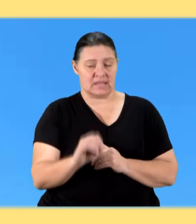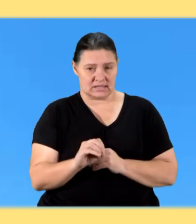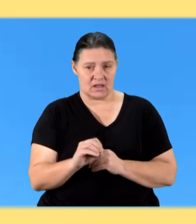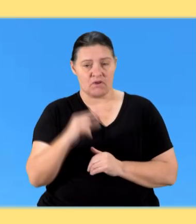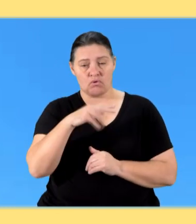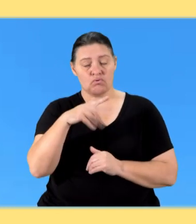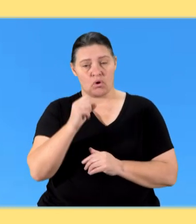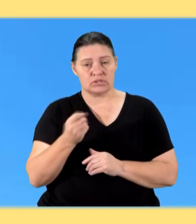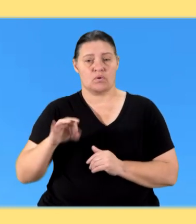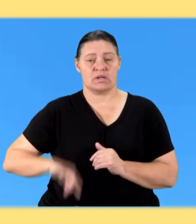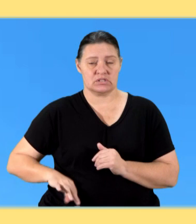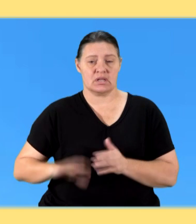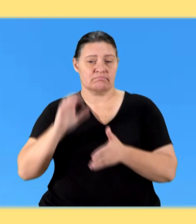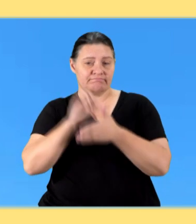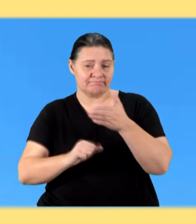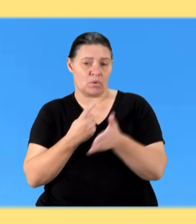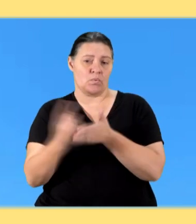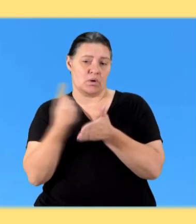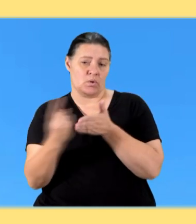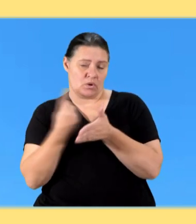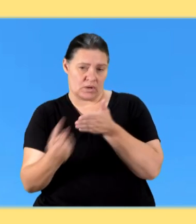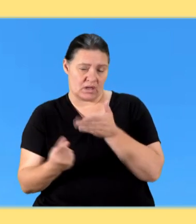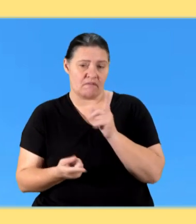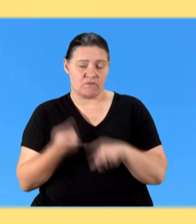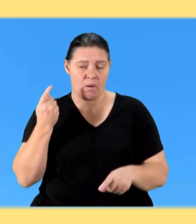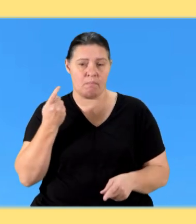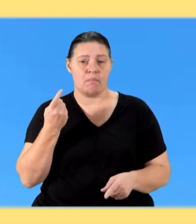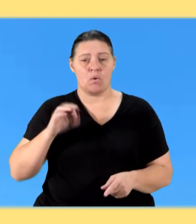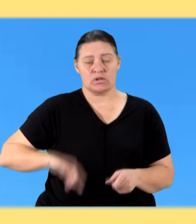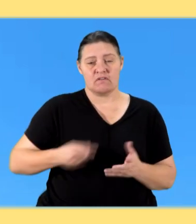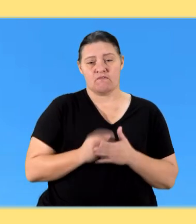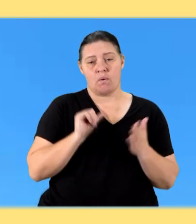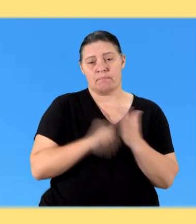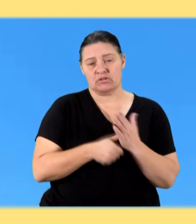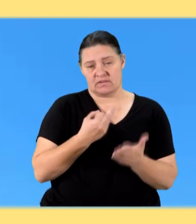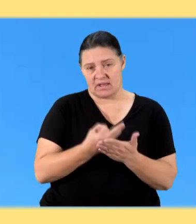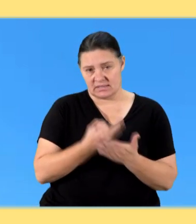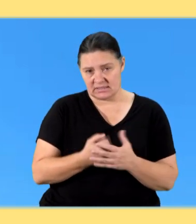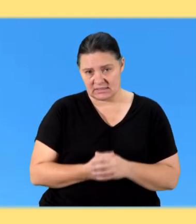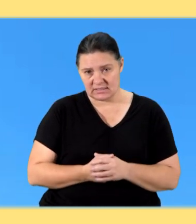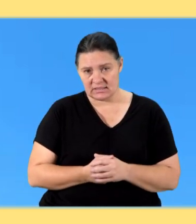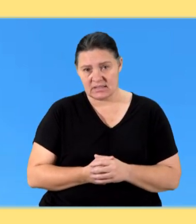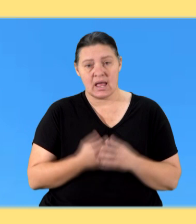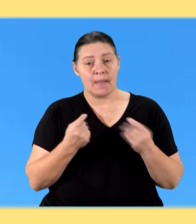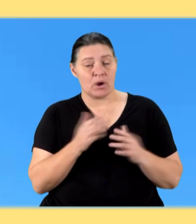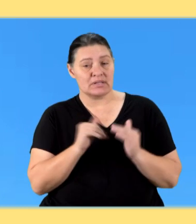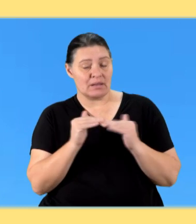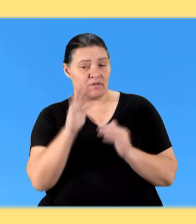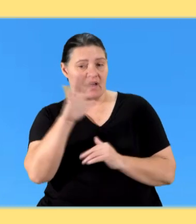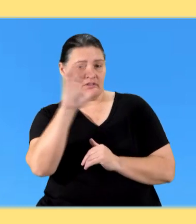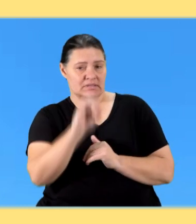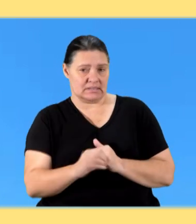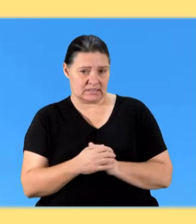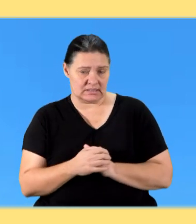to 5% of the gross wage is deducted weekly from the wages for the pension fund. An